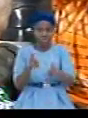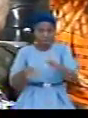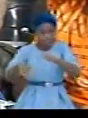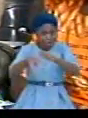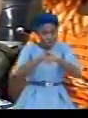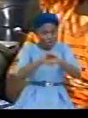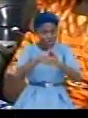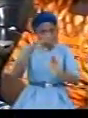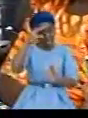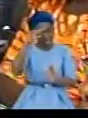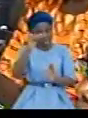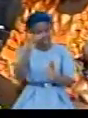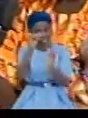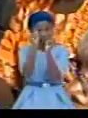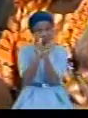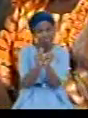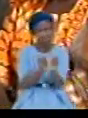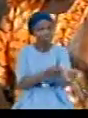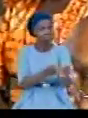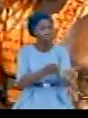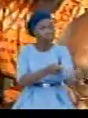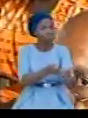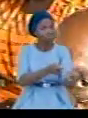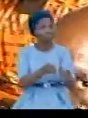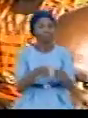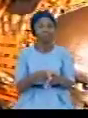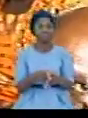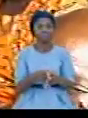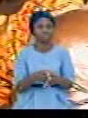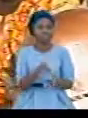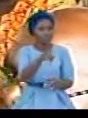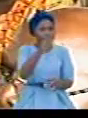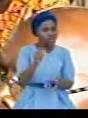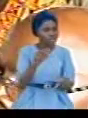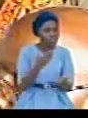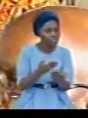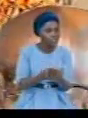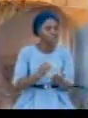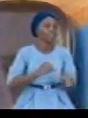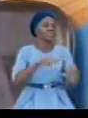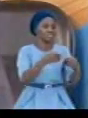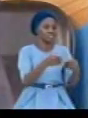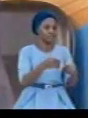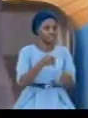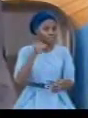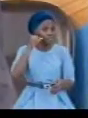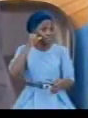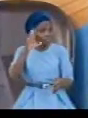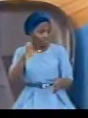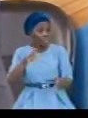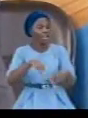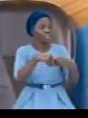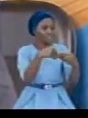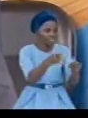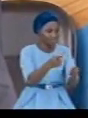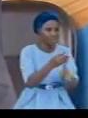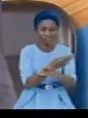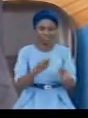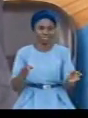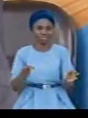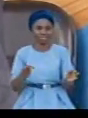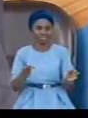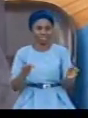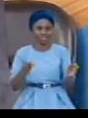rule. Money, I can give you. Women, I can give you. Popularity, I can give